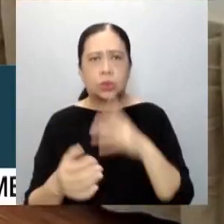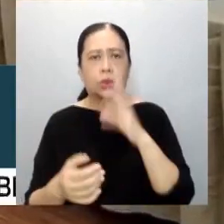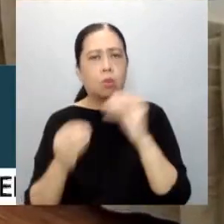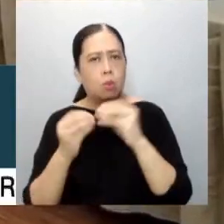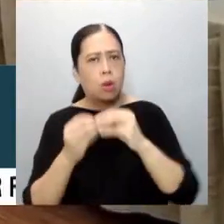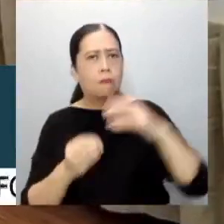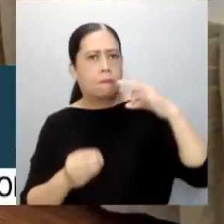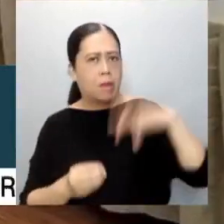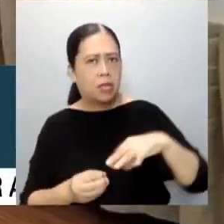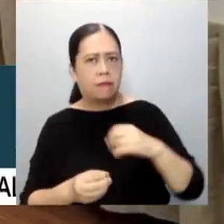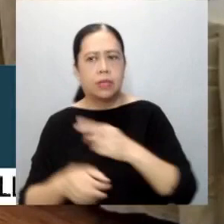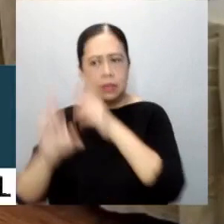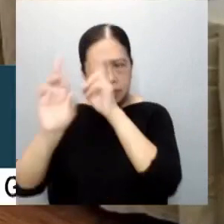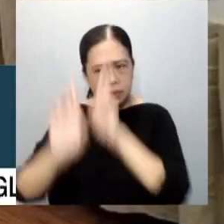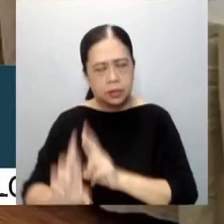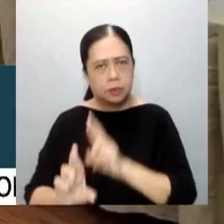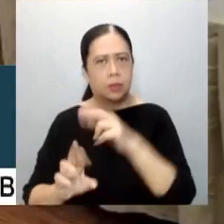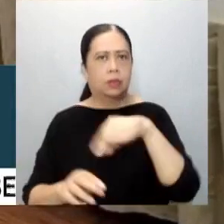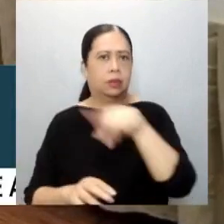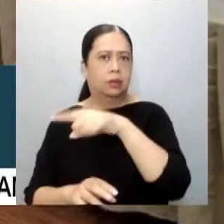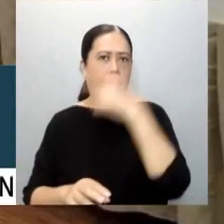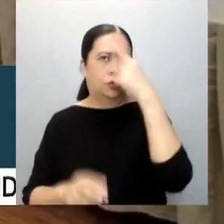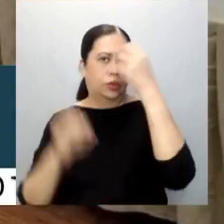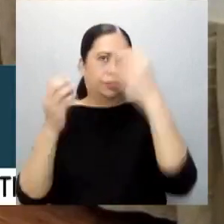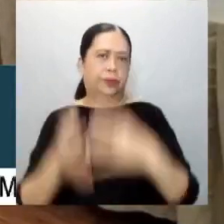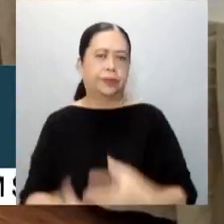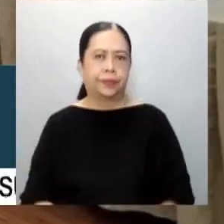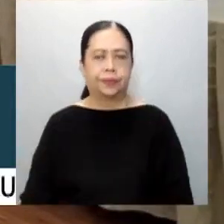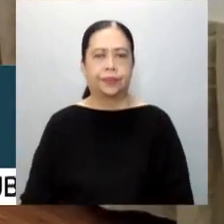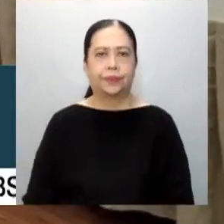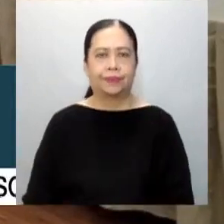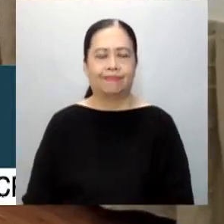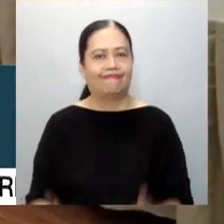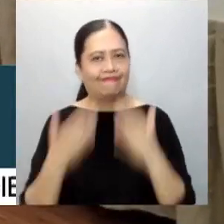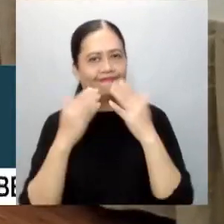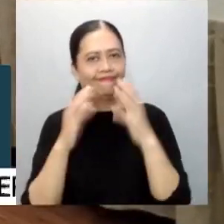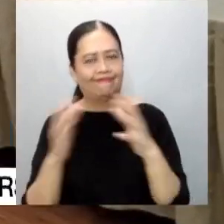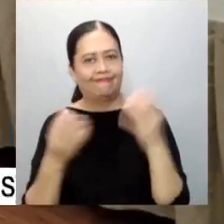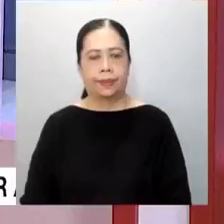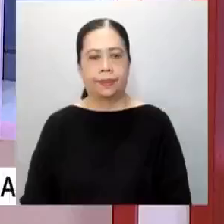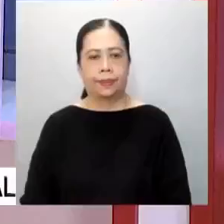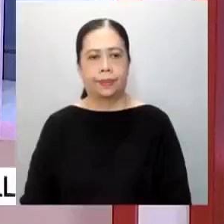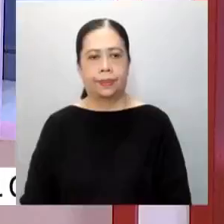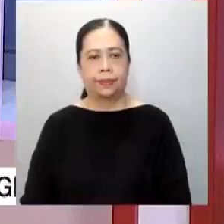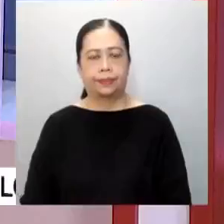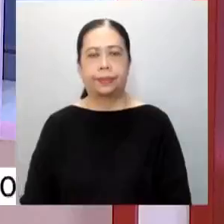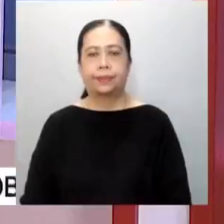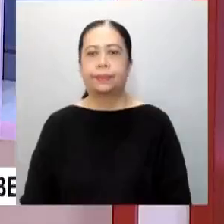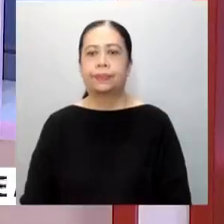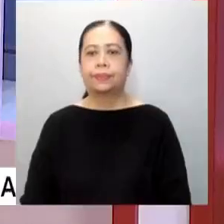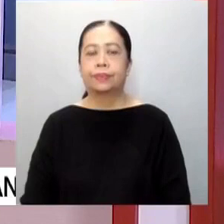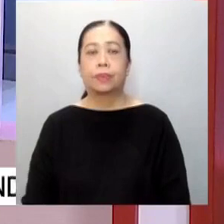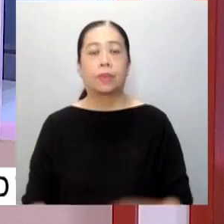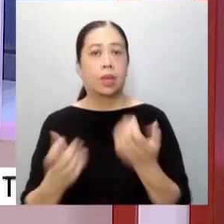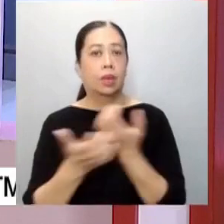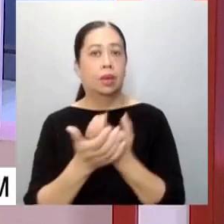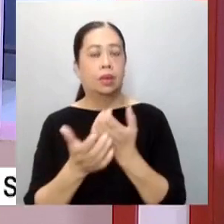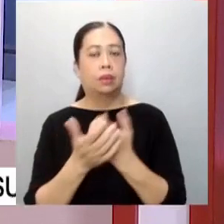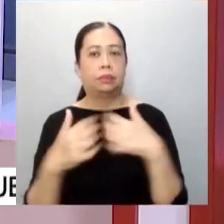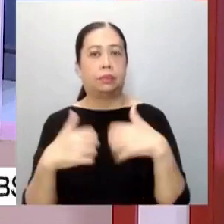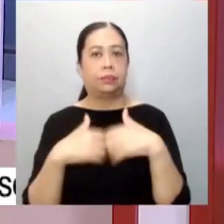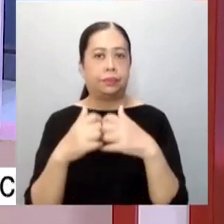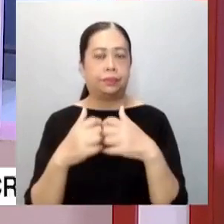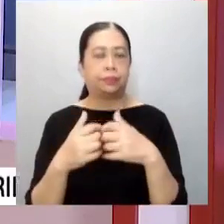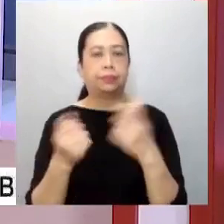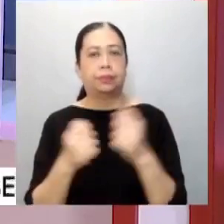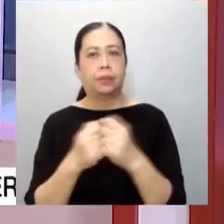their right to unions. Stanley. All right, thank you so much for the update, Ara Perez. While economic recovery and poverty